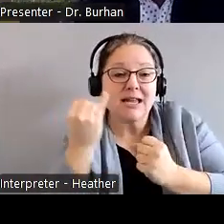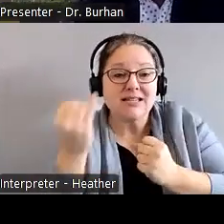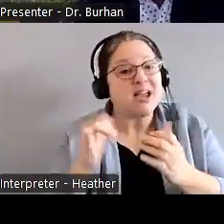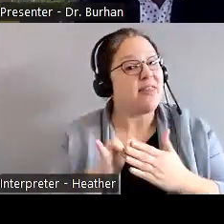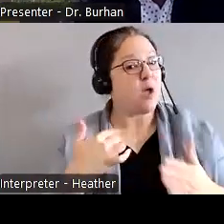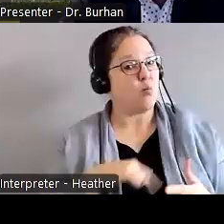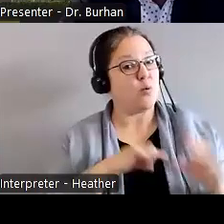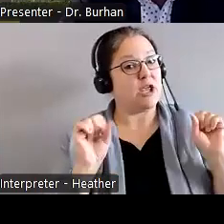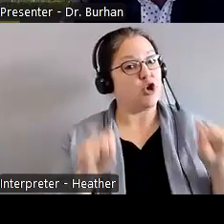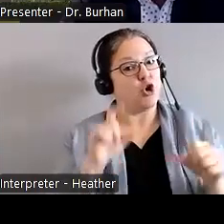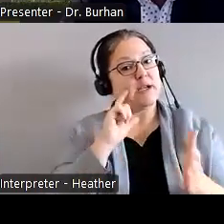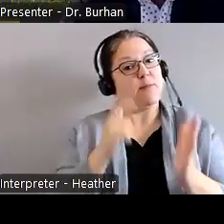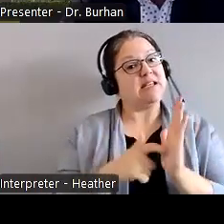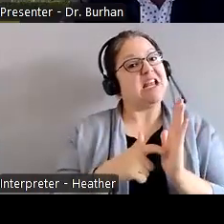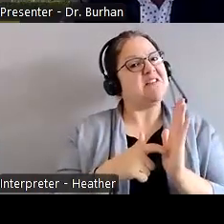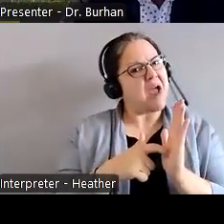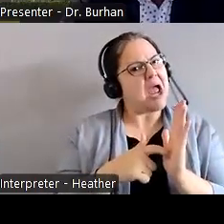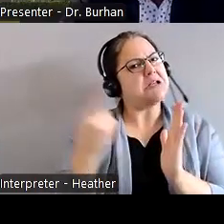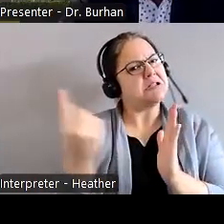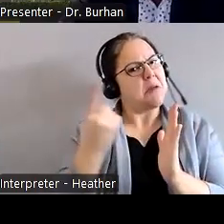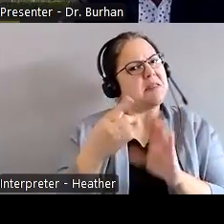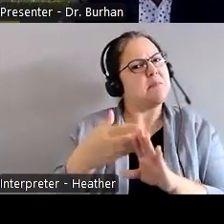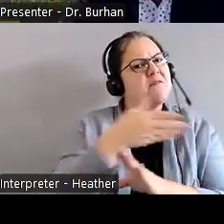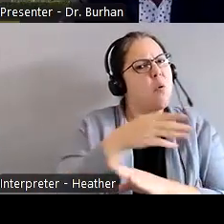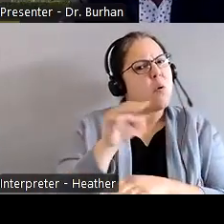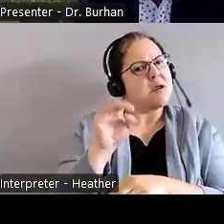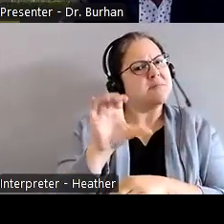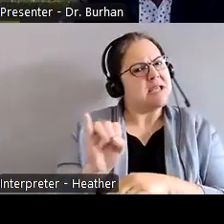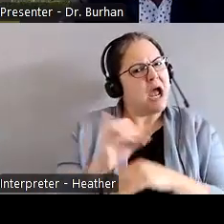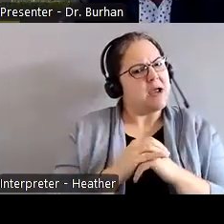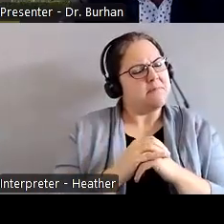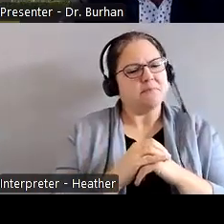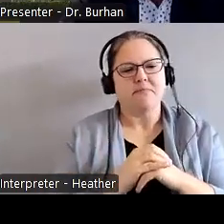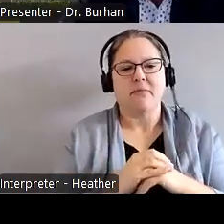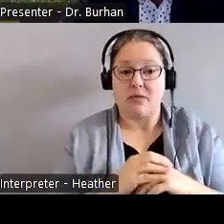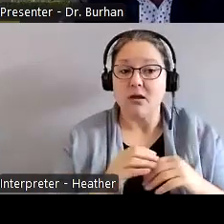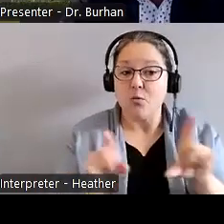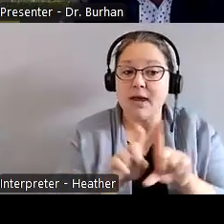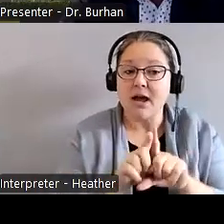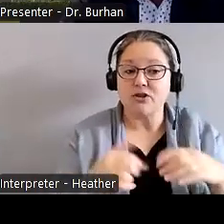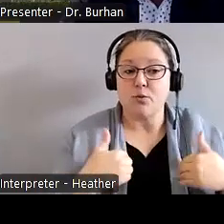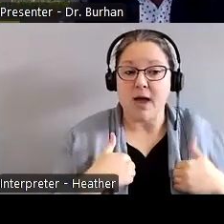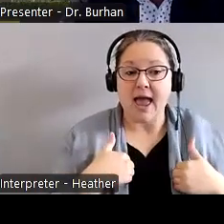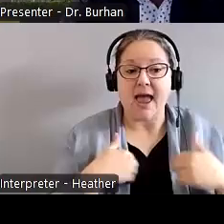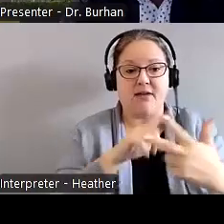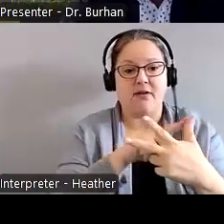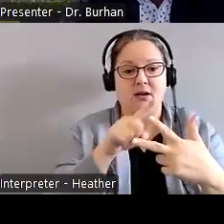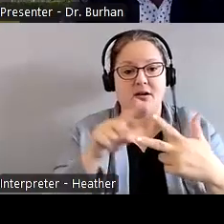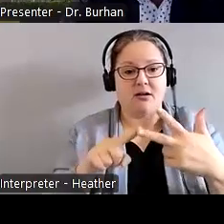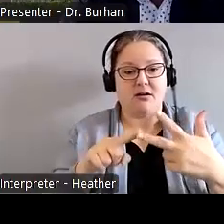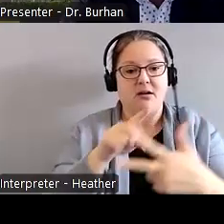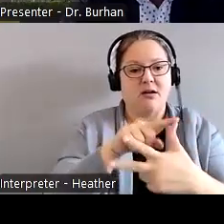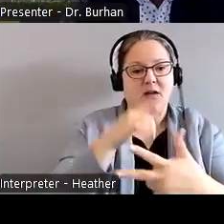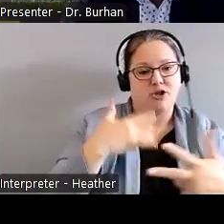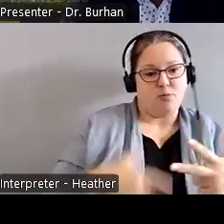be identifying a cohort earlier than MCI. We did demonstrate that there's a triad of depression, executive dysfunction, and